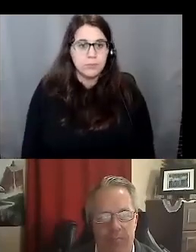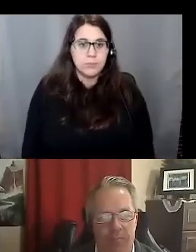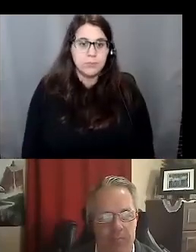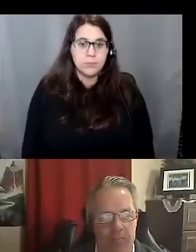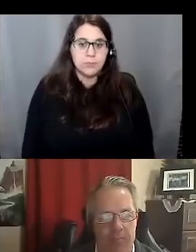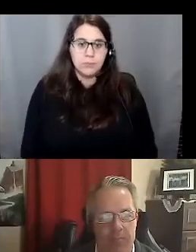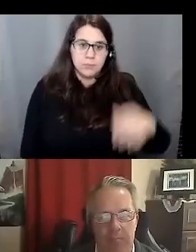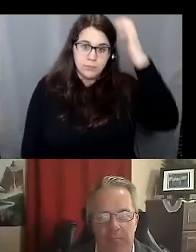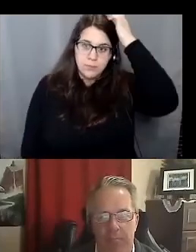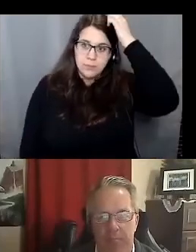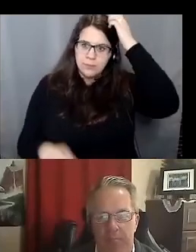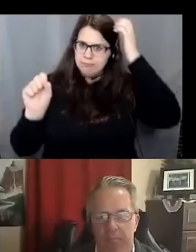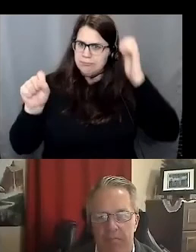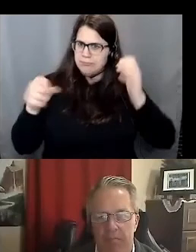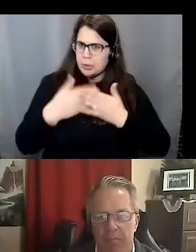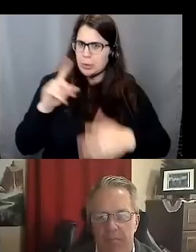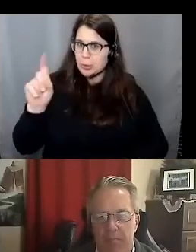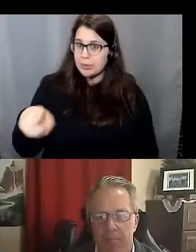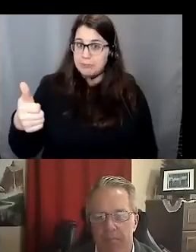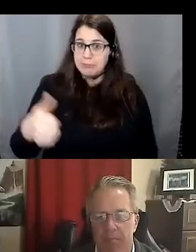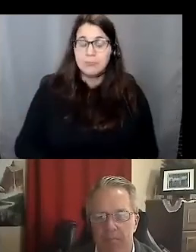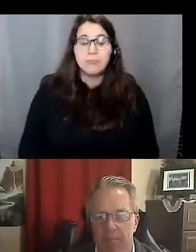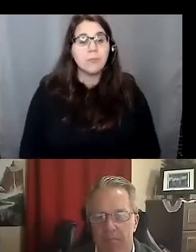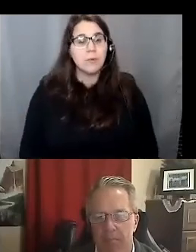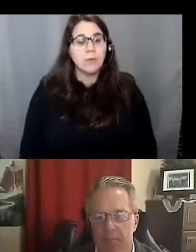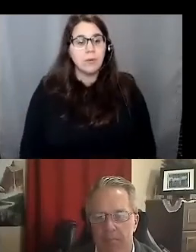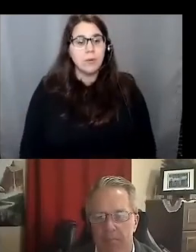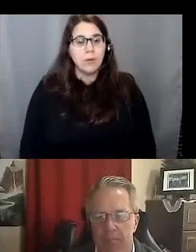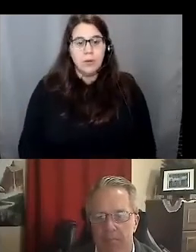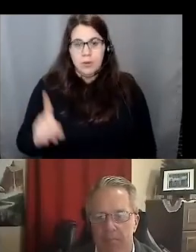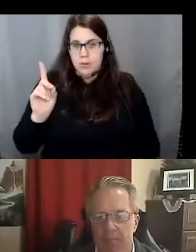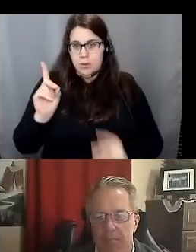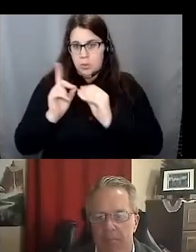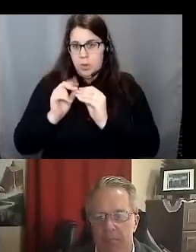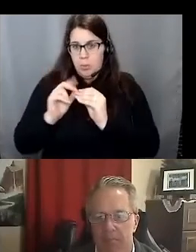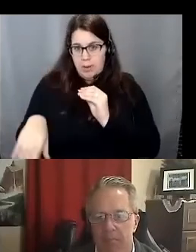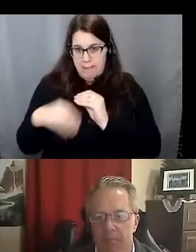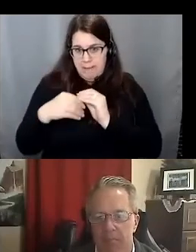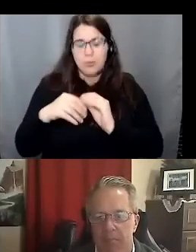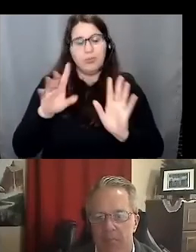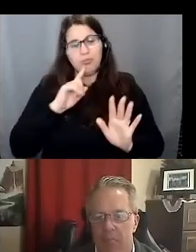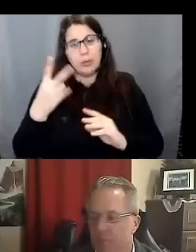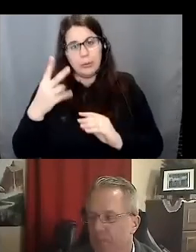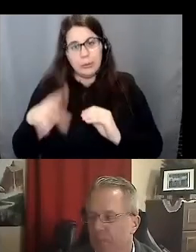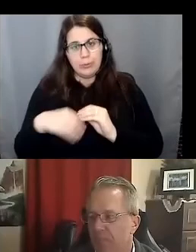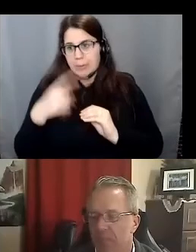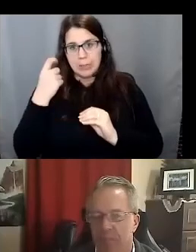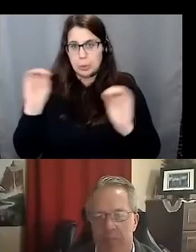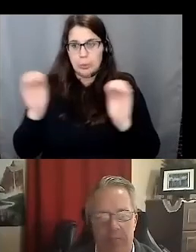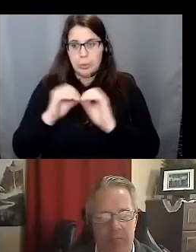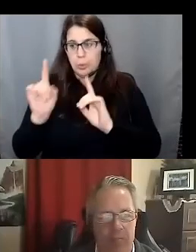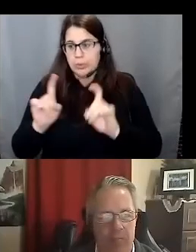And that was a great question. And one thing that I want to mention, actually, there's 2 things real quick, because I'm not seeing any additional questions, but if